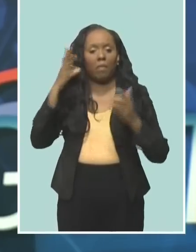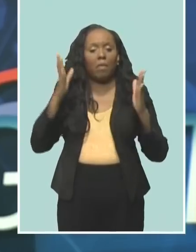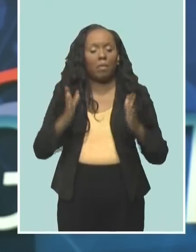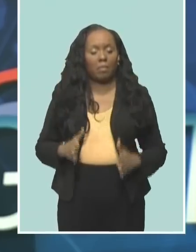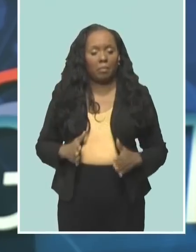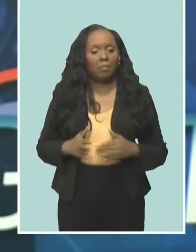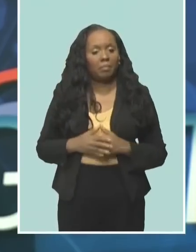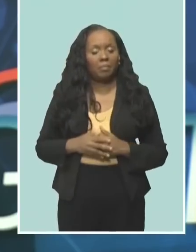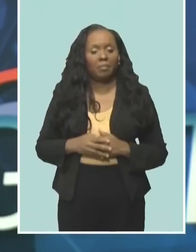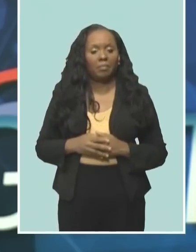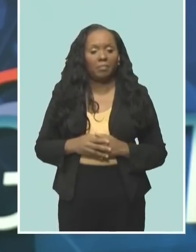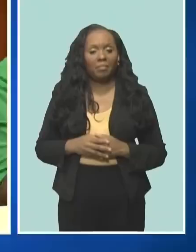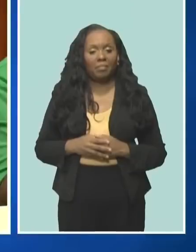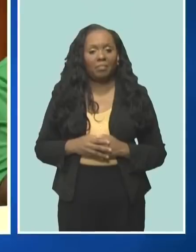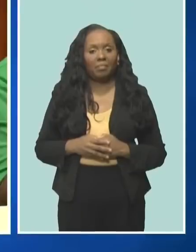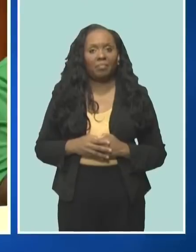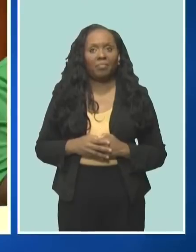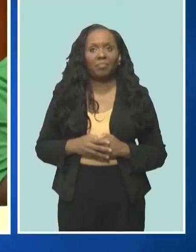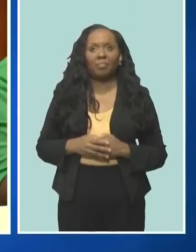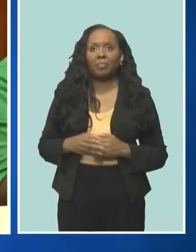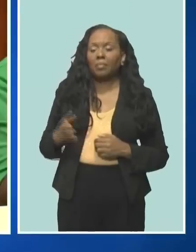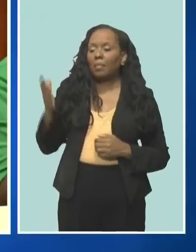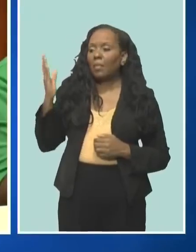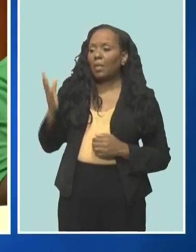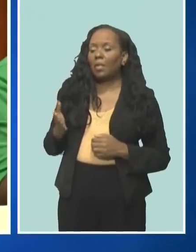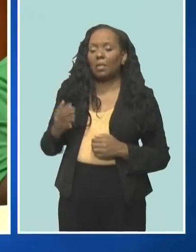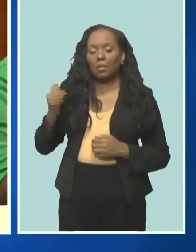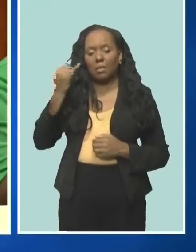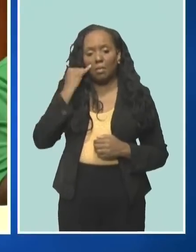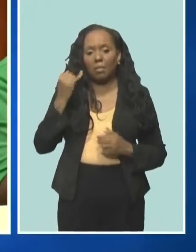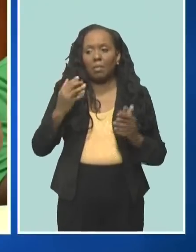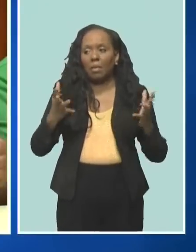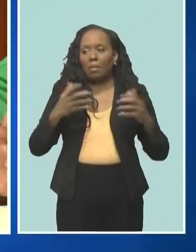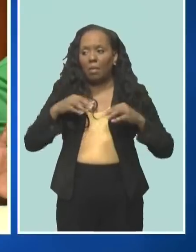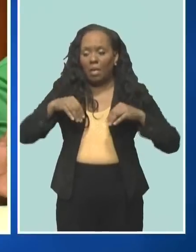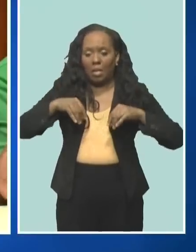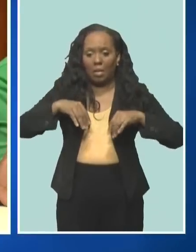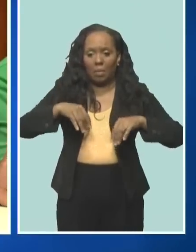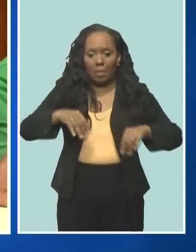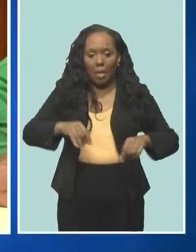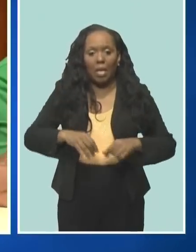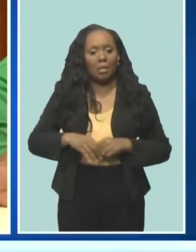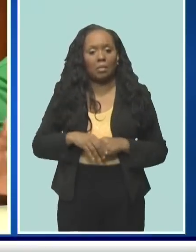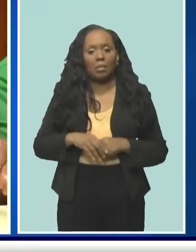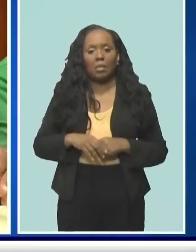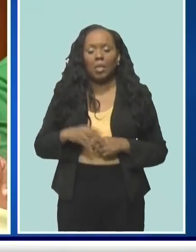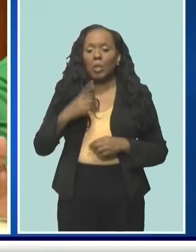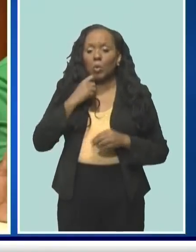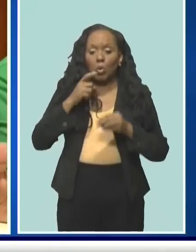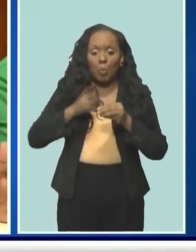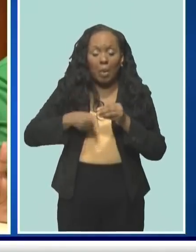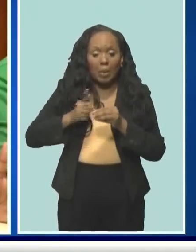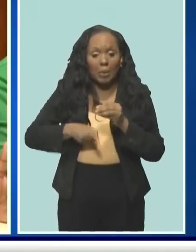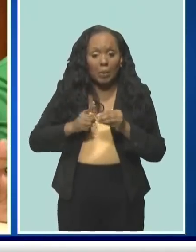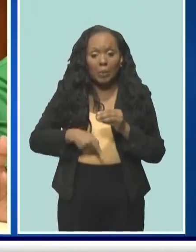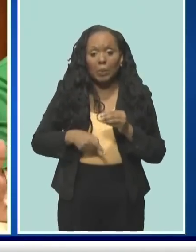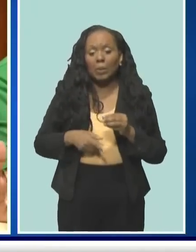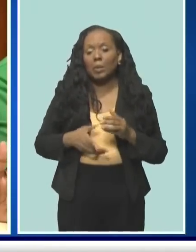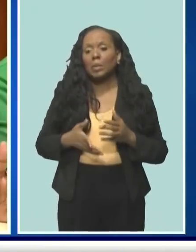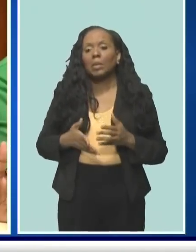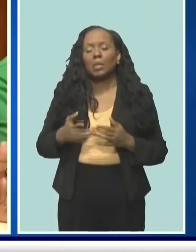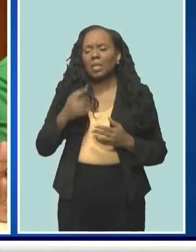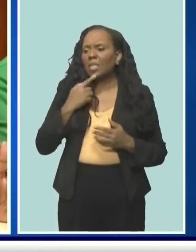School. If you want to plant tomatoes, you can go to the BADMC and say, I'm planting 10 acres